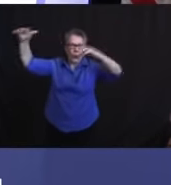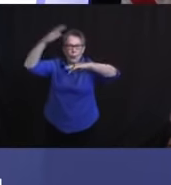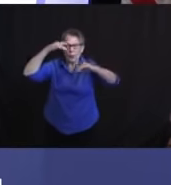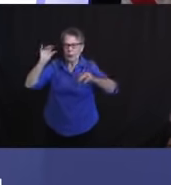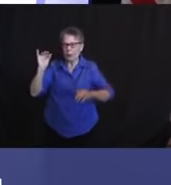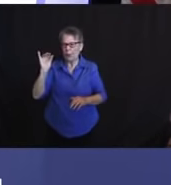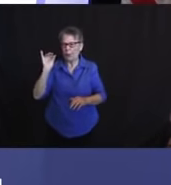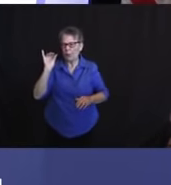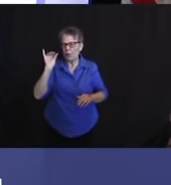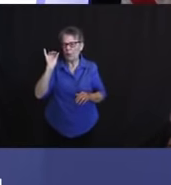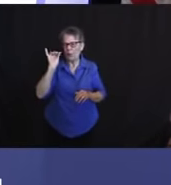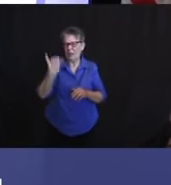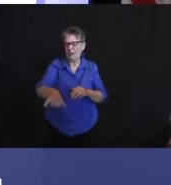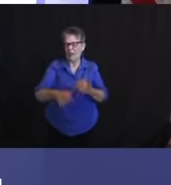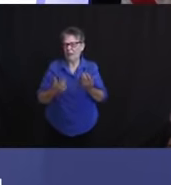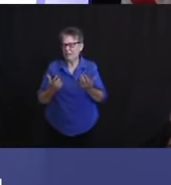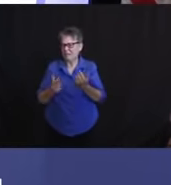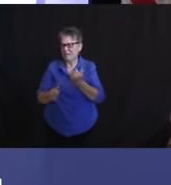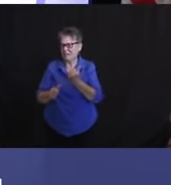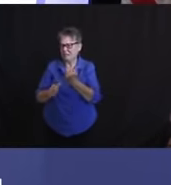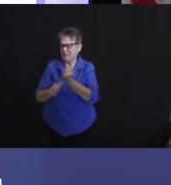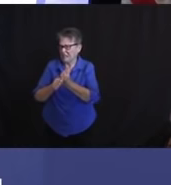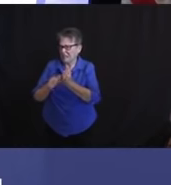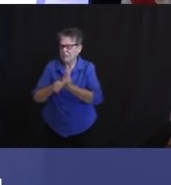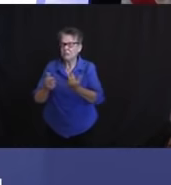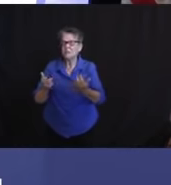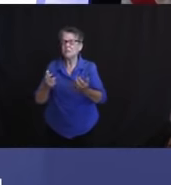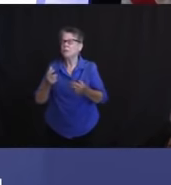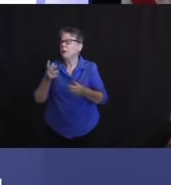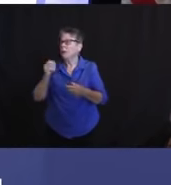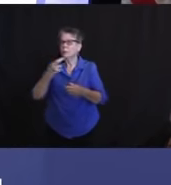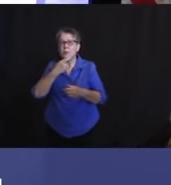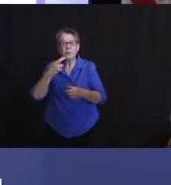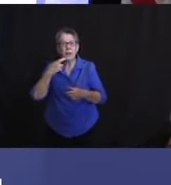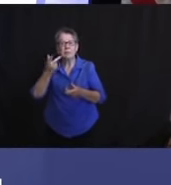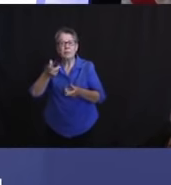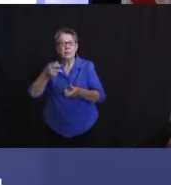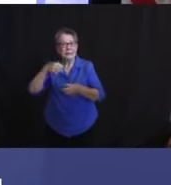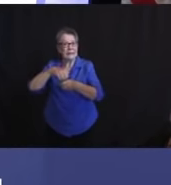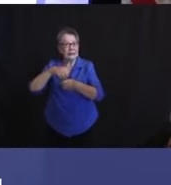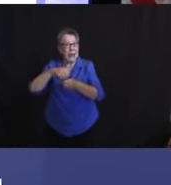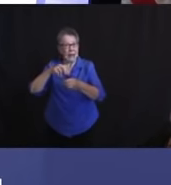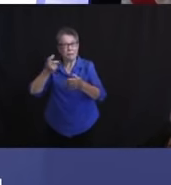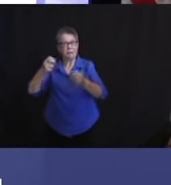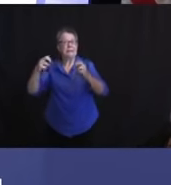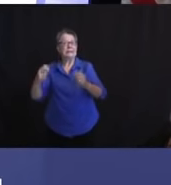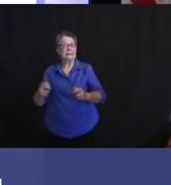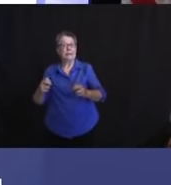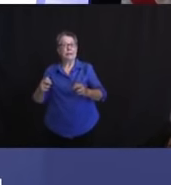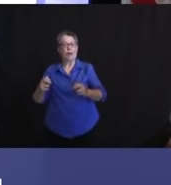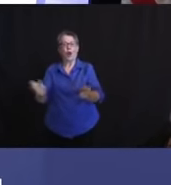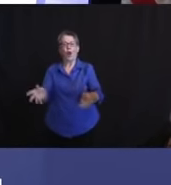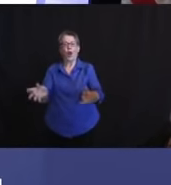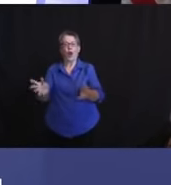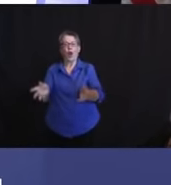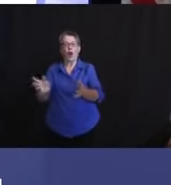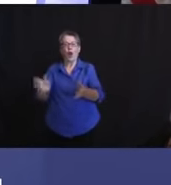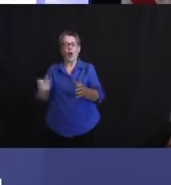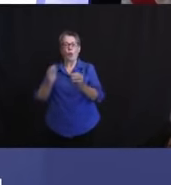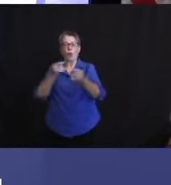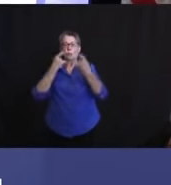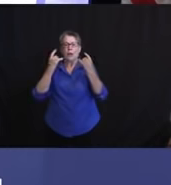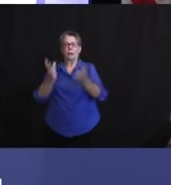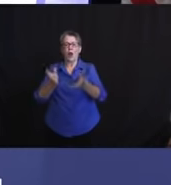In April, the CDC shared a study of an outbreak linked to indoor dining in China. An asymptomatic individual dining